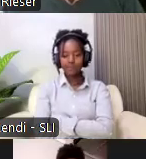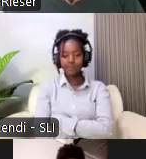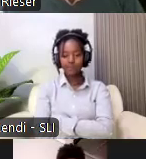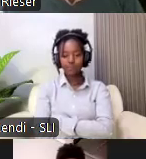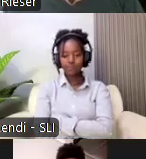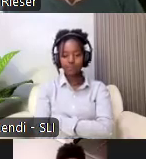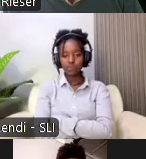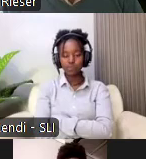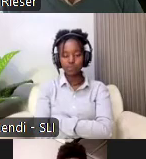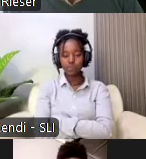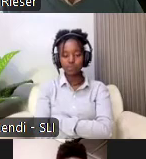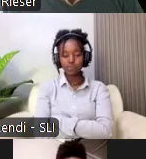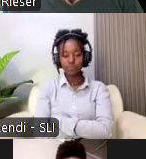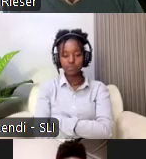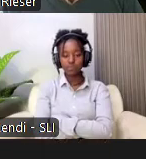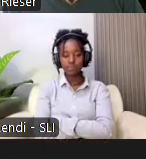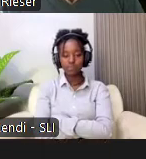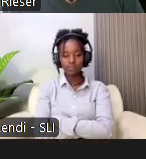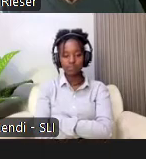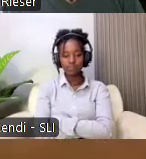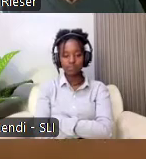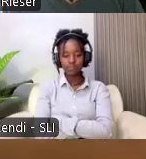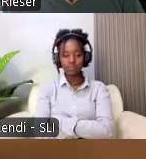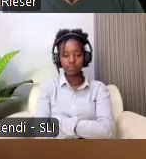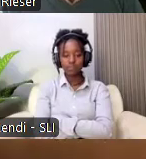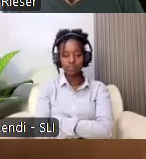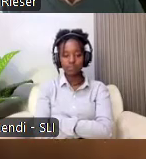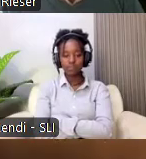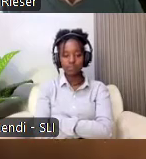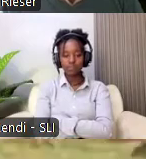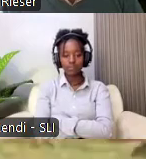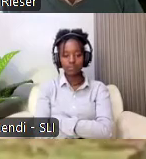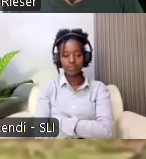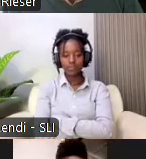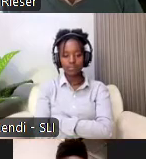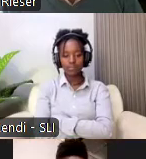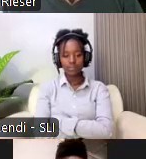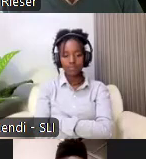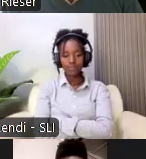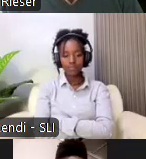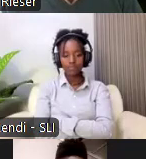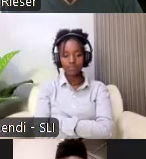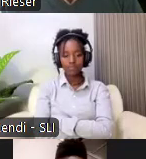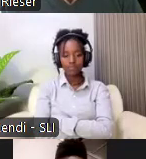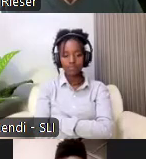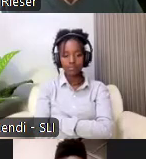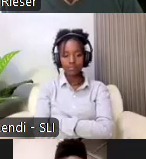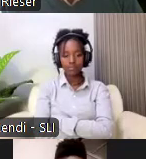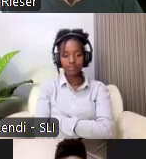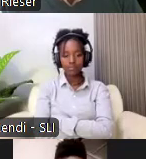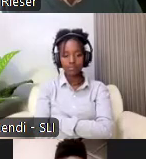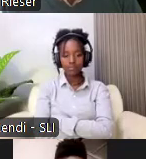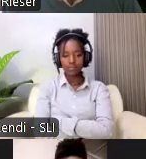that narrative. At the heart of this movement is a crucial idea, the paradigm shift from the medical model